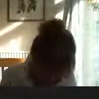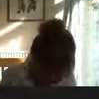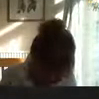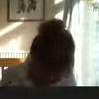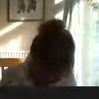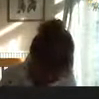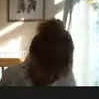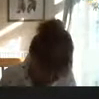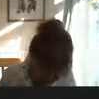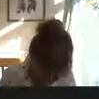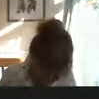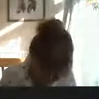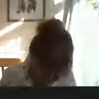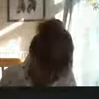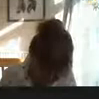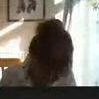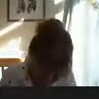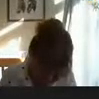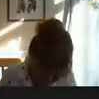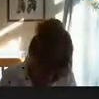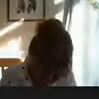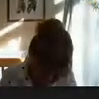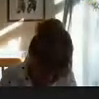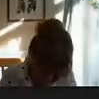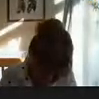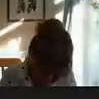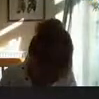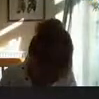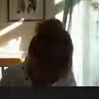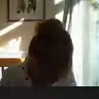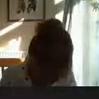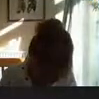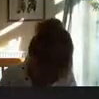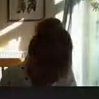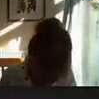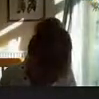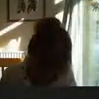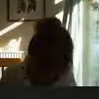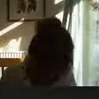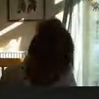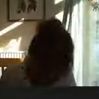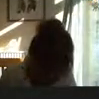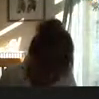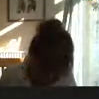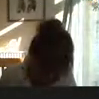I think we've got a few experts in the audience today, actually, because I thought this was very, very tricky, actually.